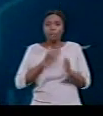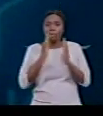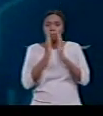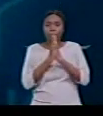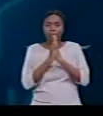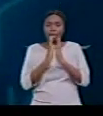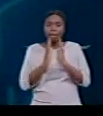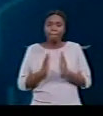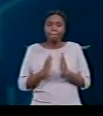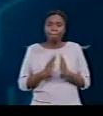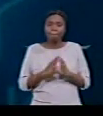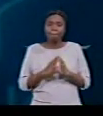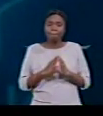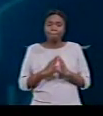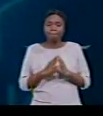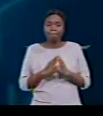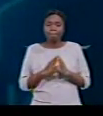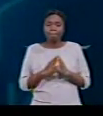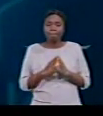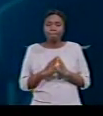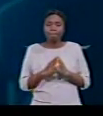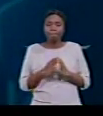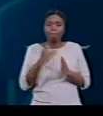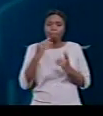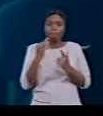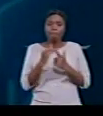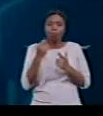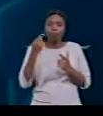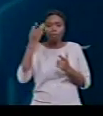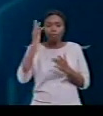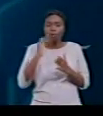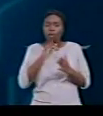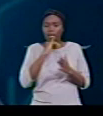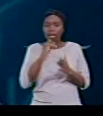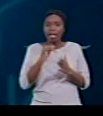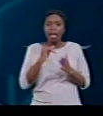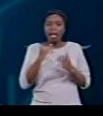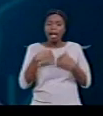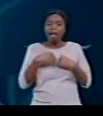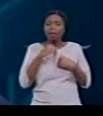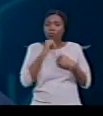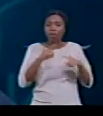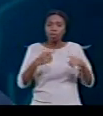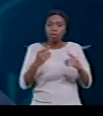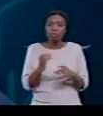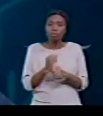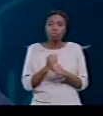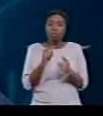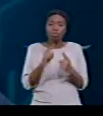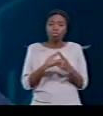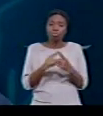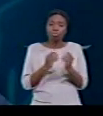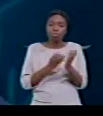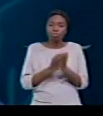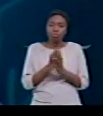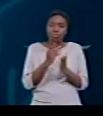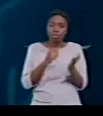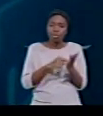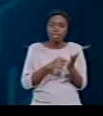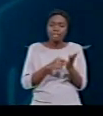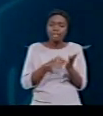places where this ministry, the word of God has not reached to, through the media, through this